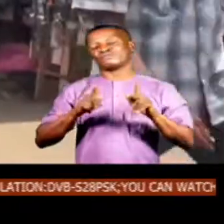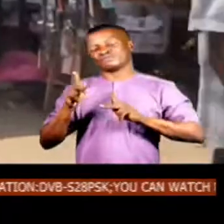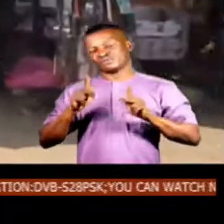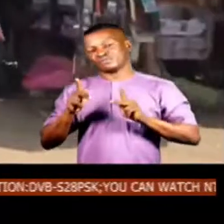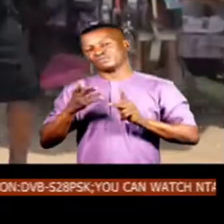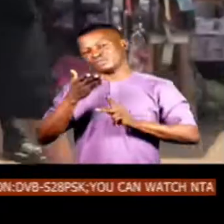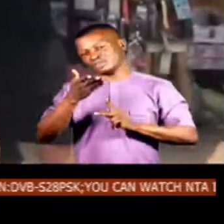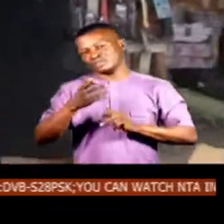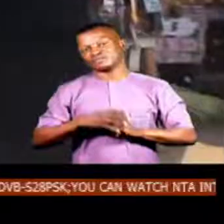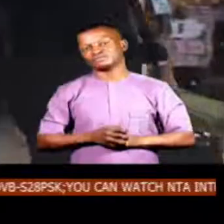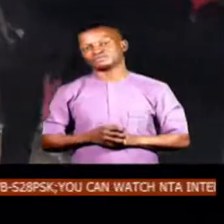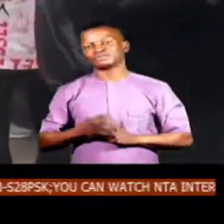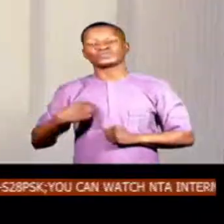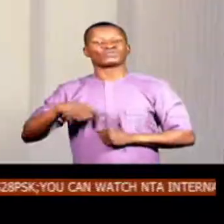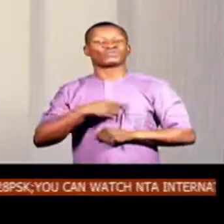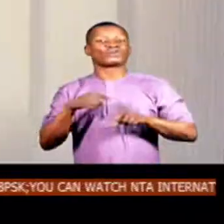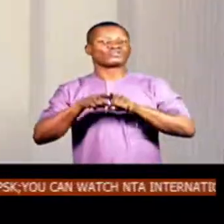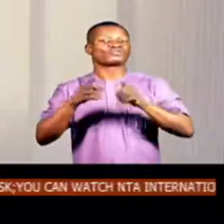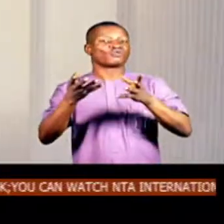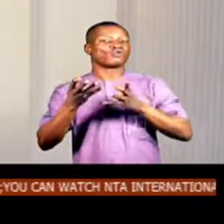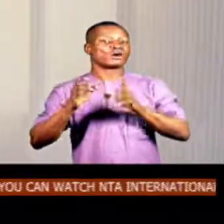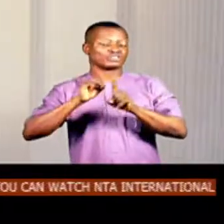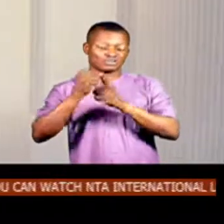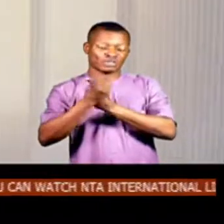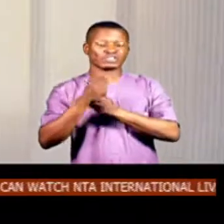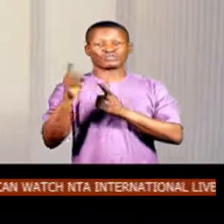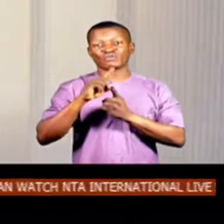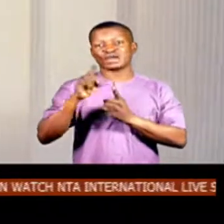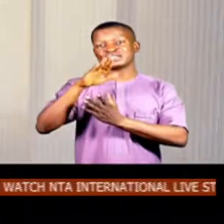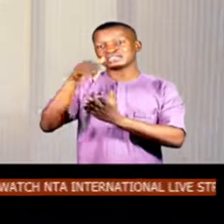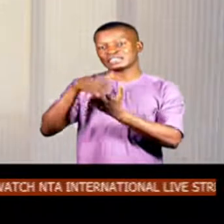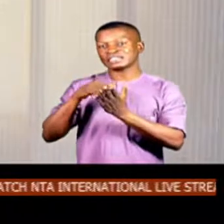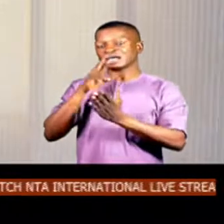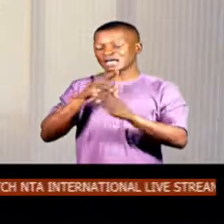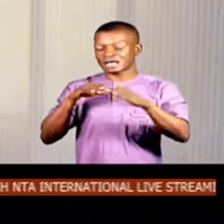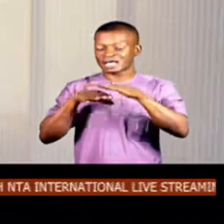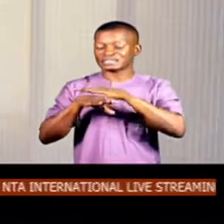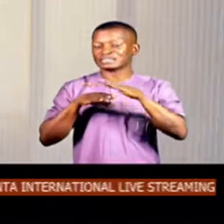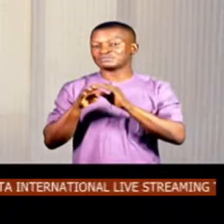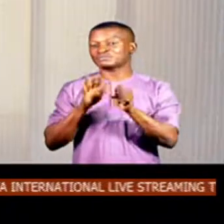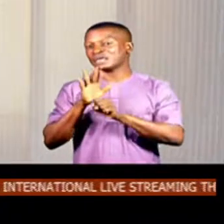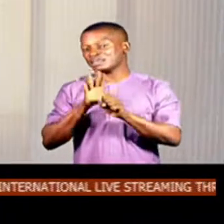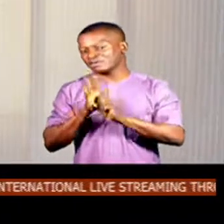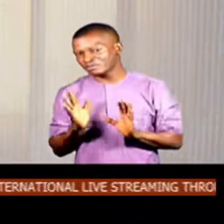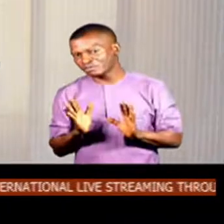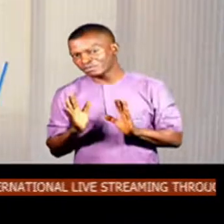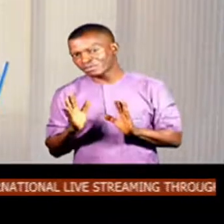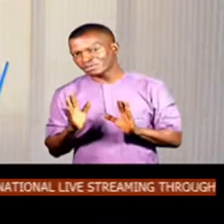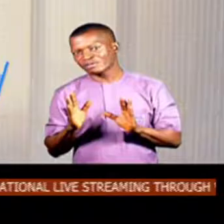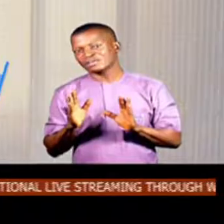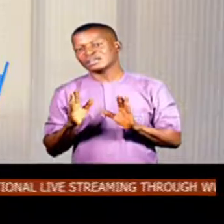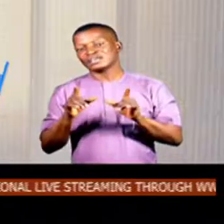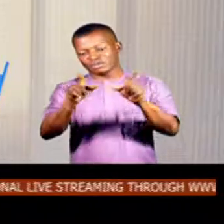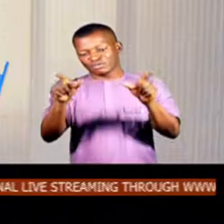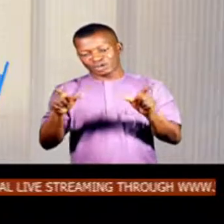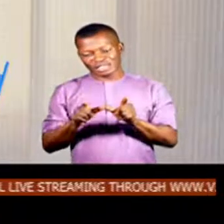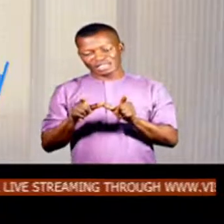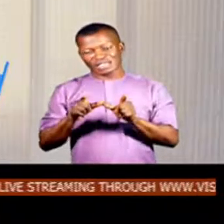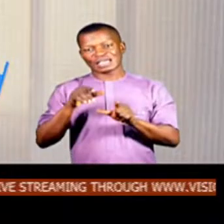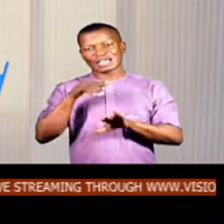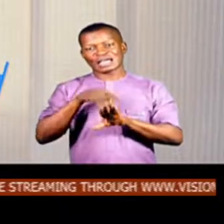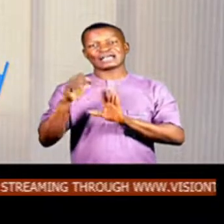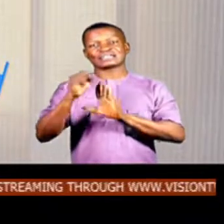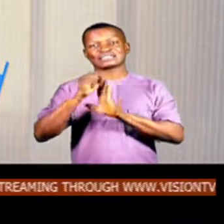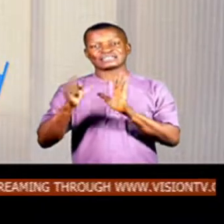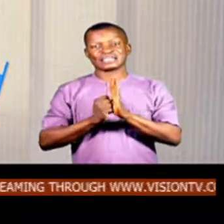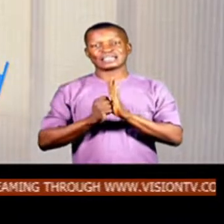sufficiently serve the population. You also want a situation where the centers are accessible enough and located within